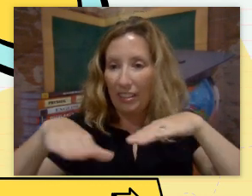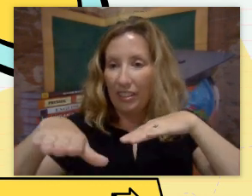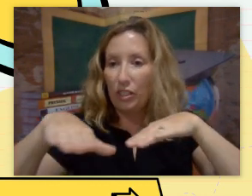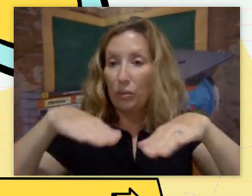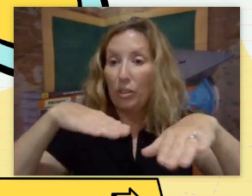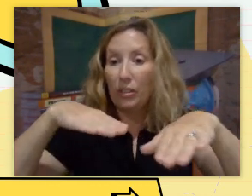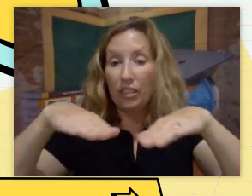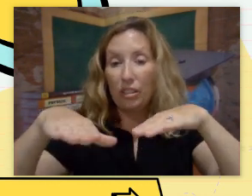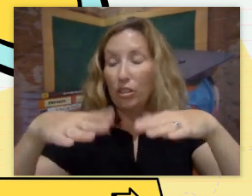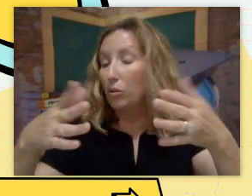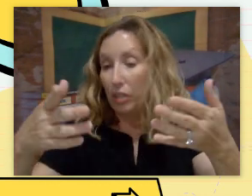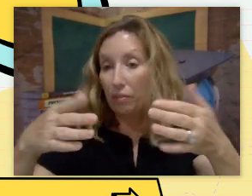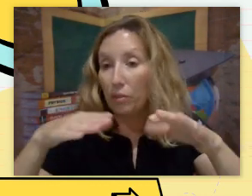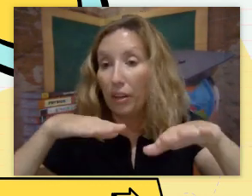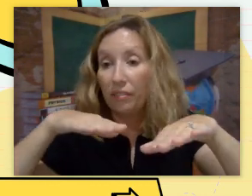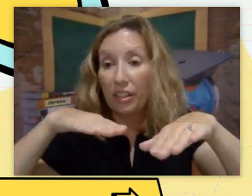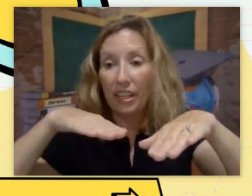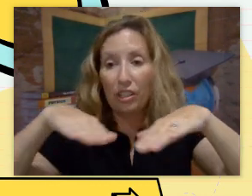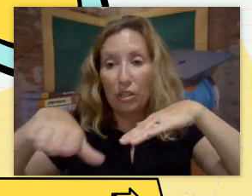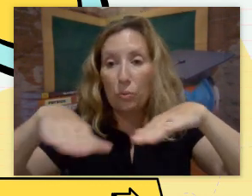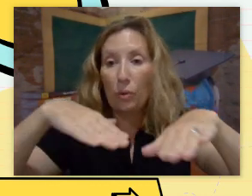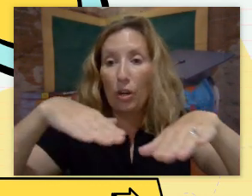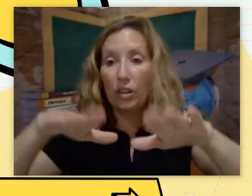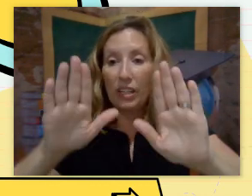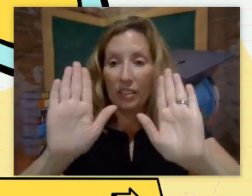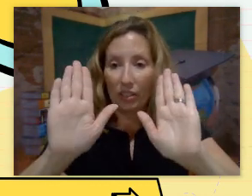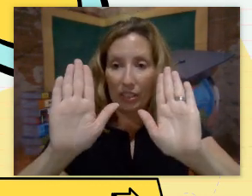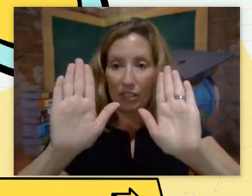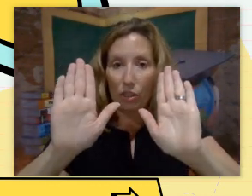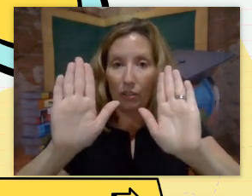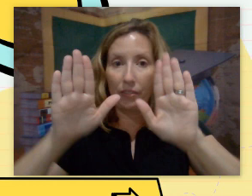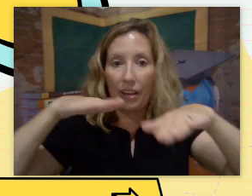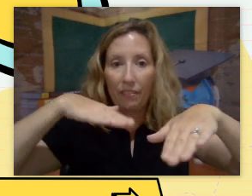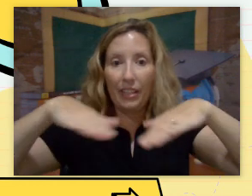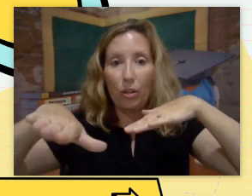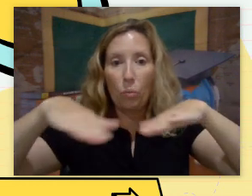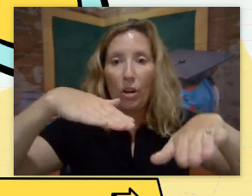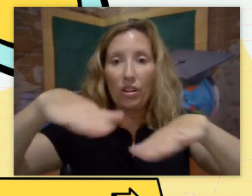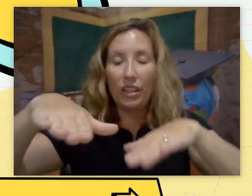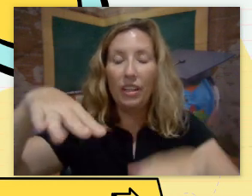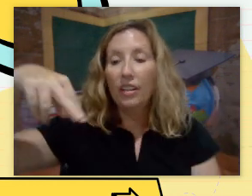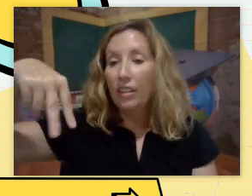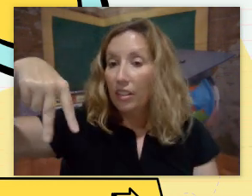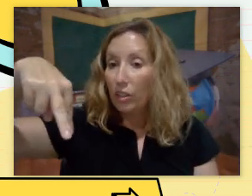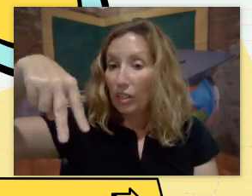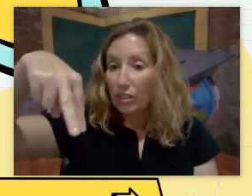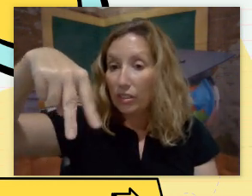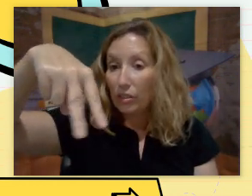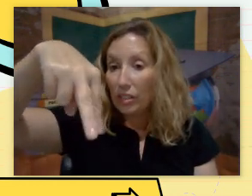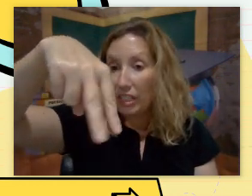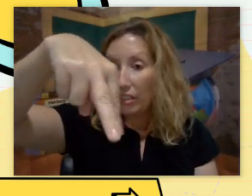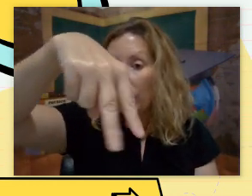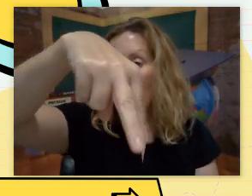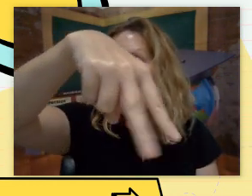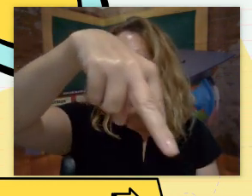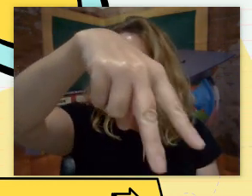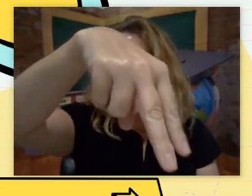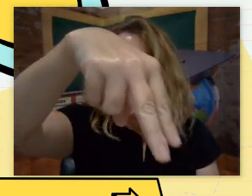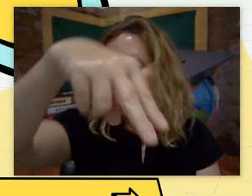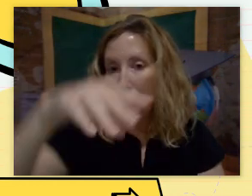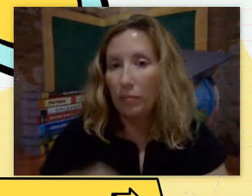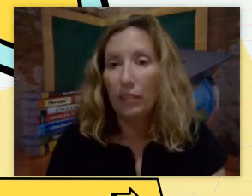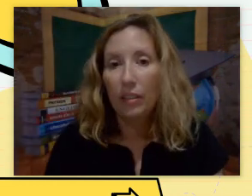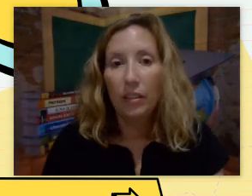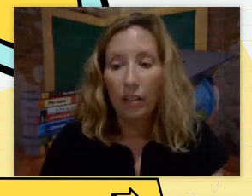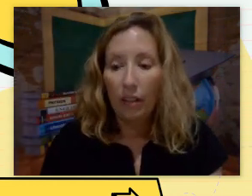Walk. So you can do several variations. Walk. So this is your flat feet. Walk. You can also do the standard